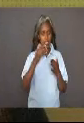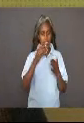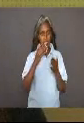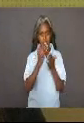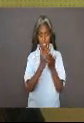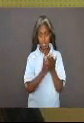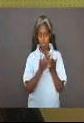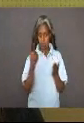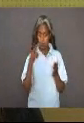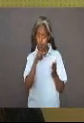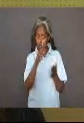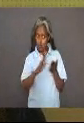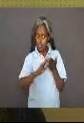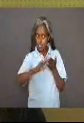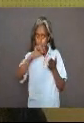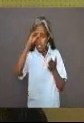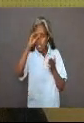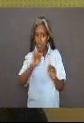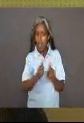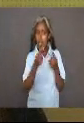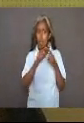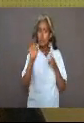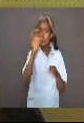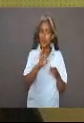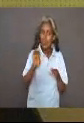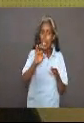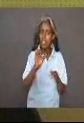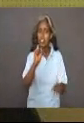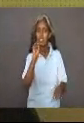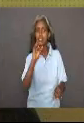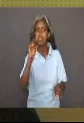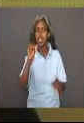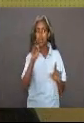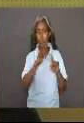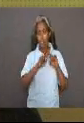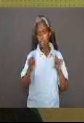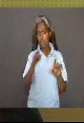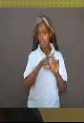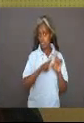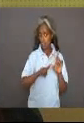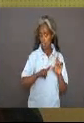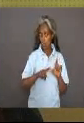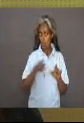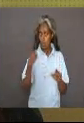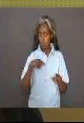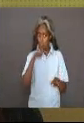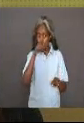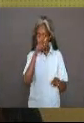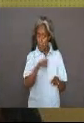learned how to find the sine of different angles, which you must